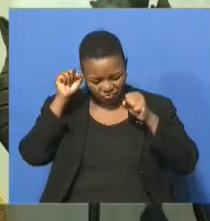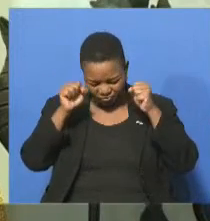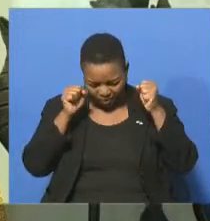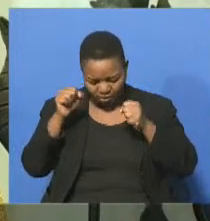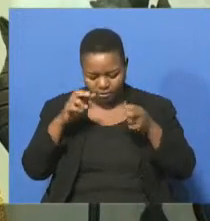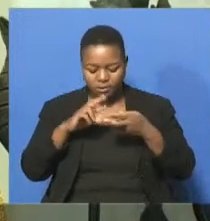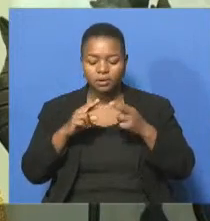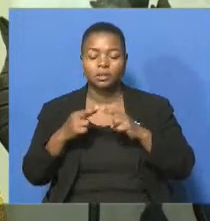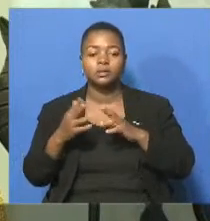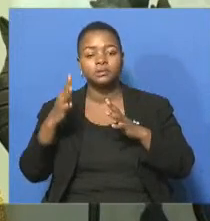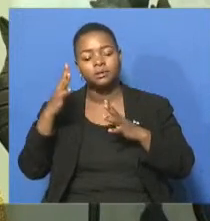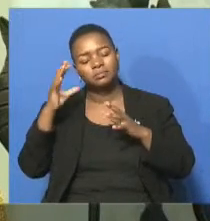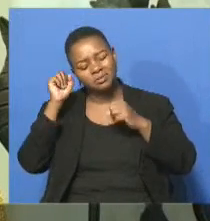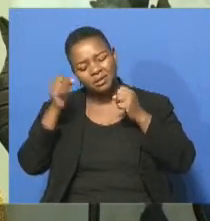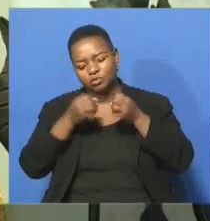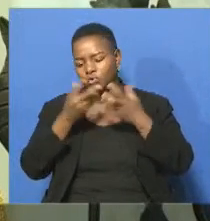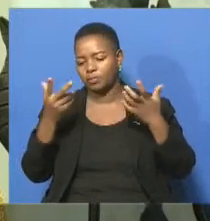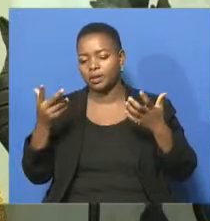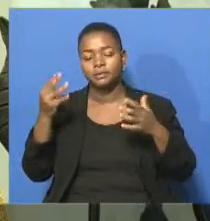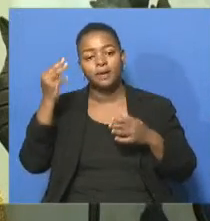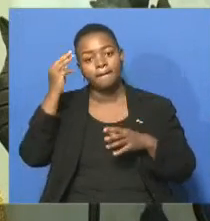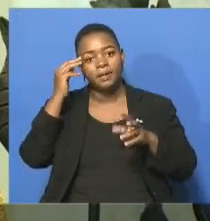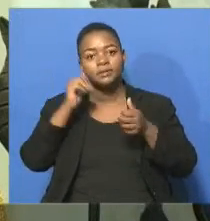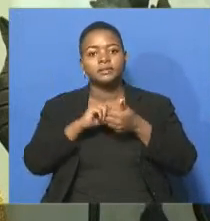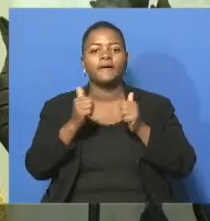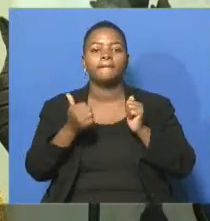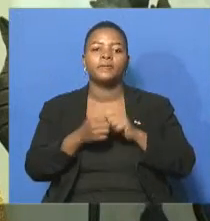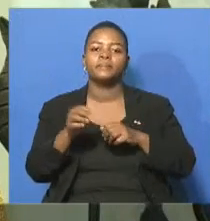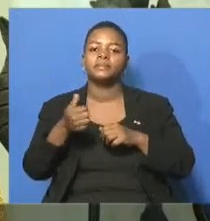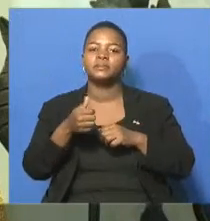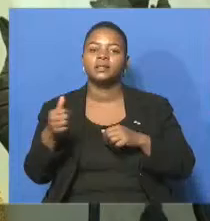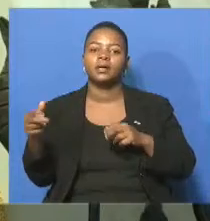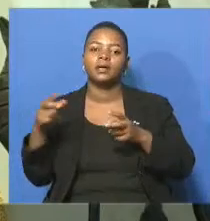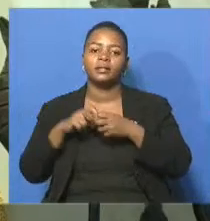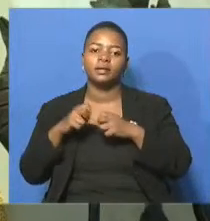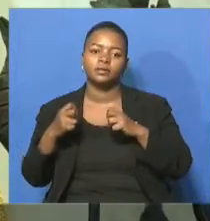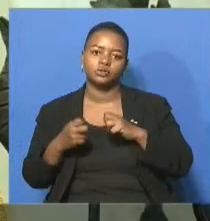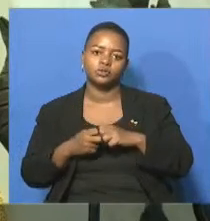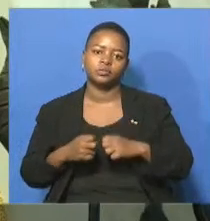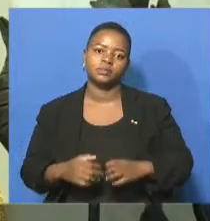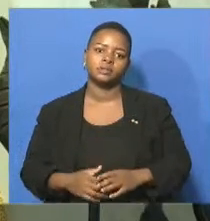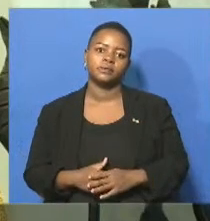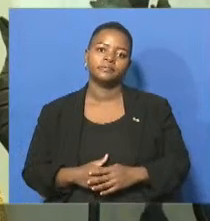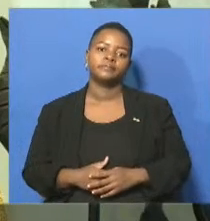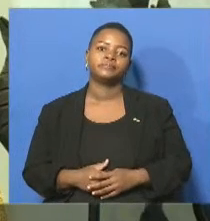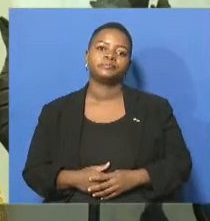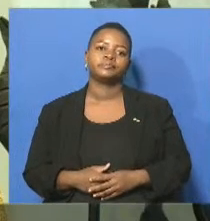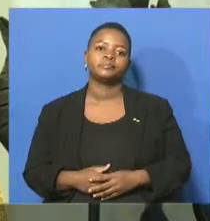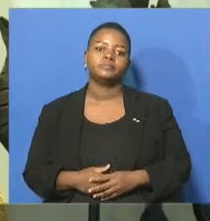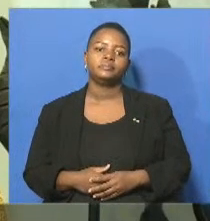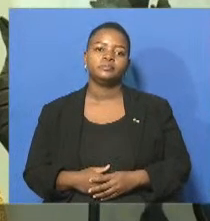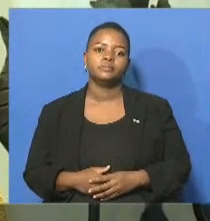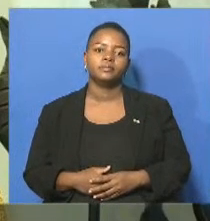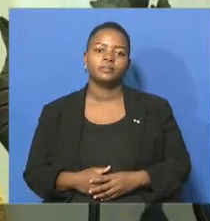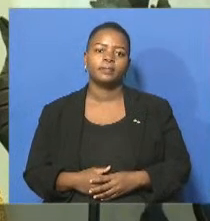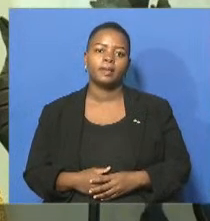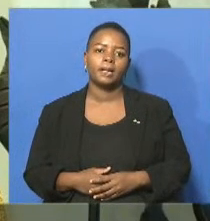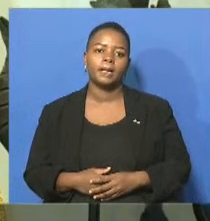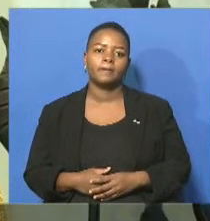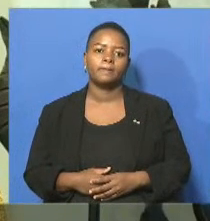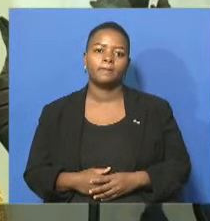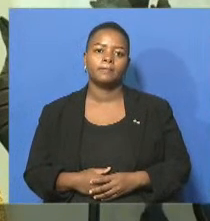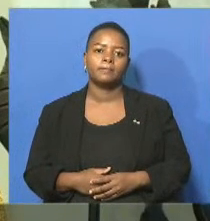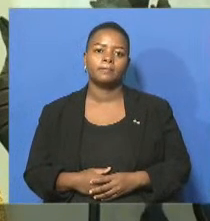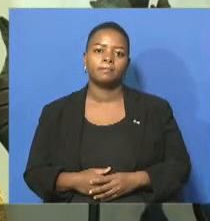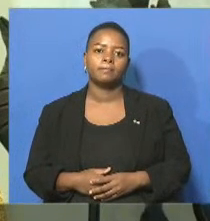Stress-related issues, depression, mental illness, and so forth. There's so many issues that obviously came out from that.